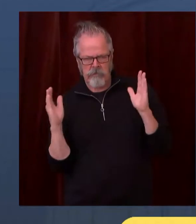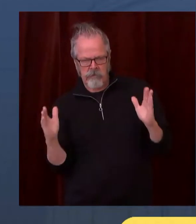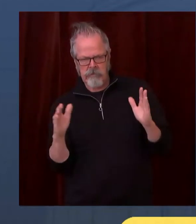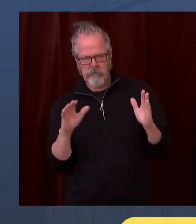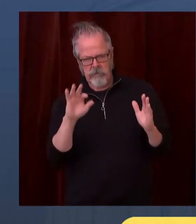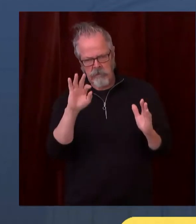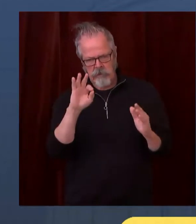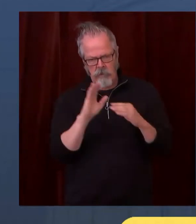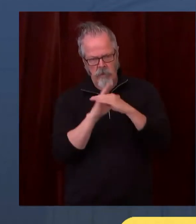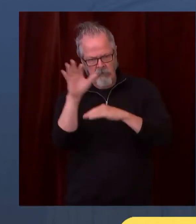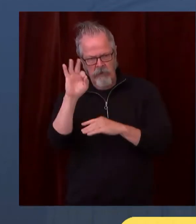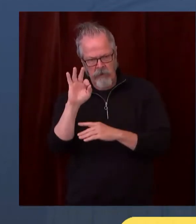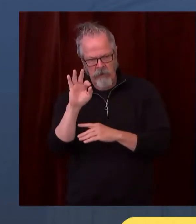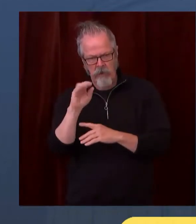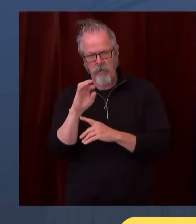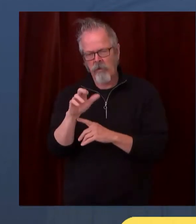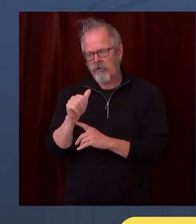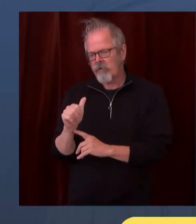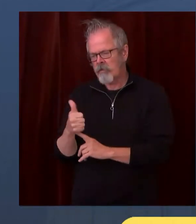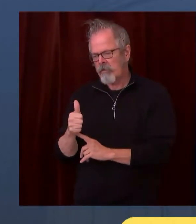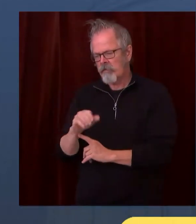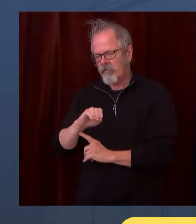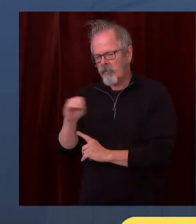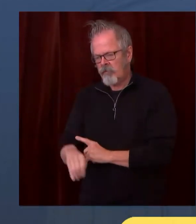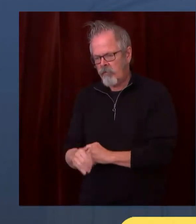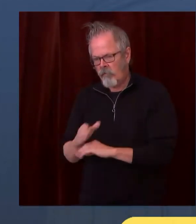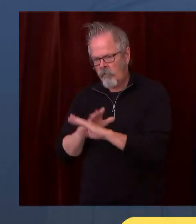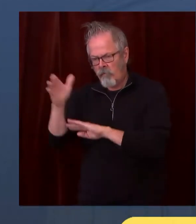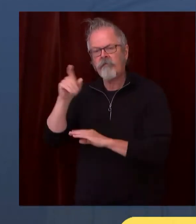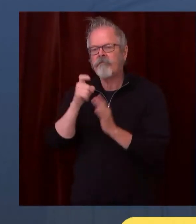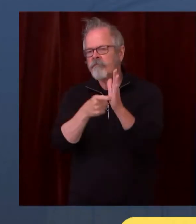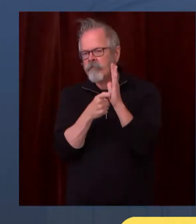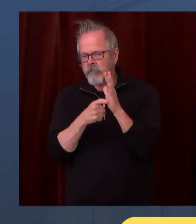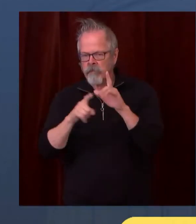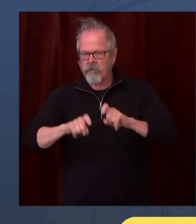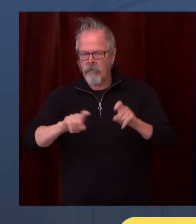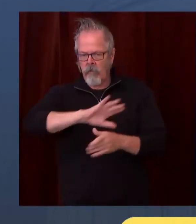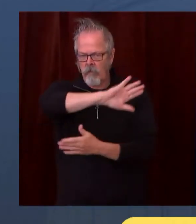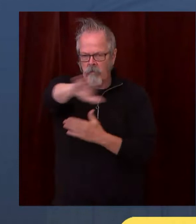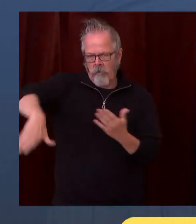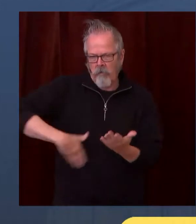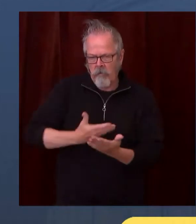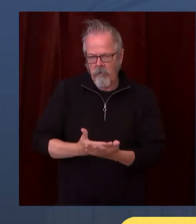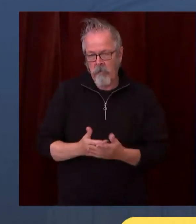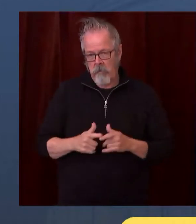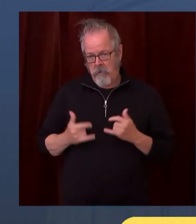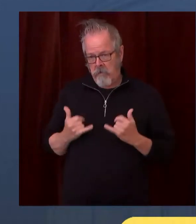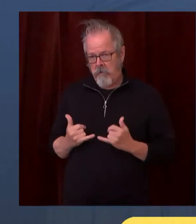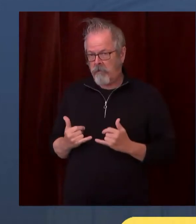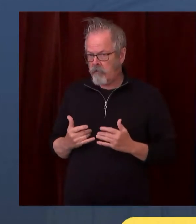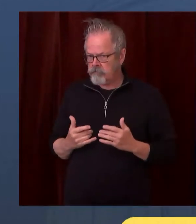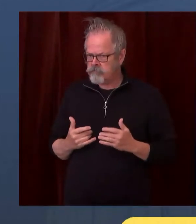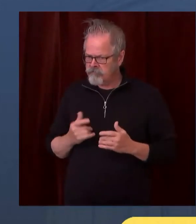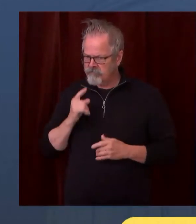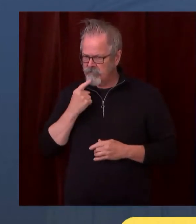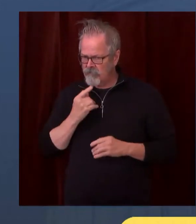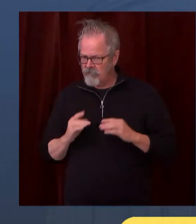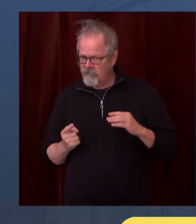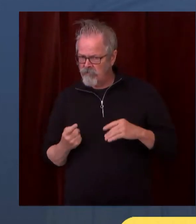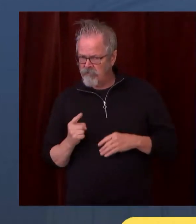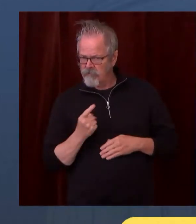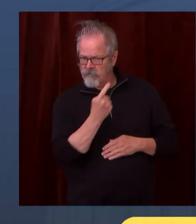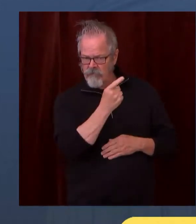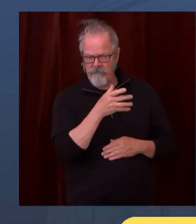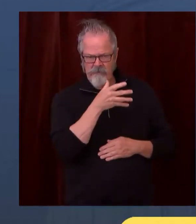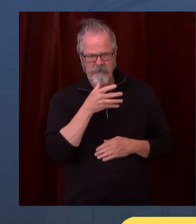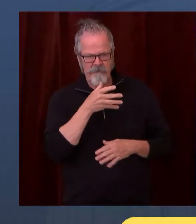10% over a 2-week period, action has to be taken. And when workers are isolated through COVID